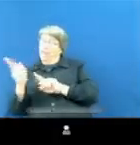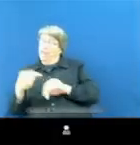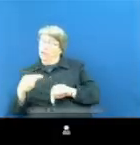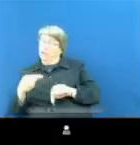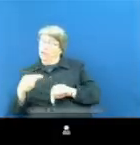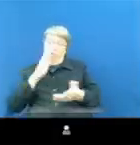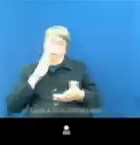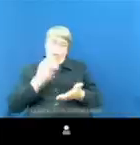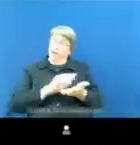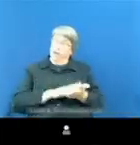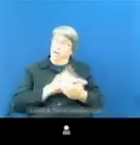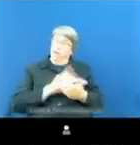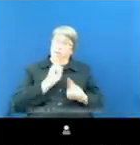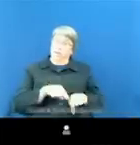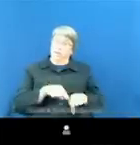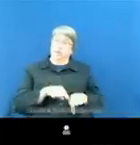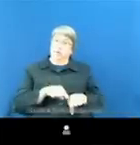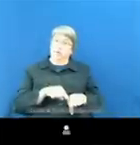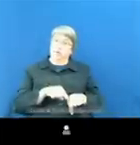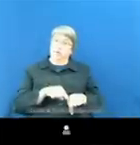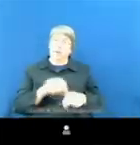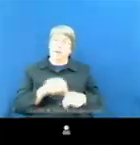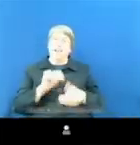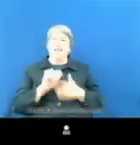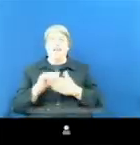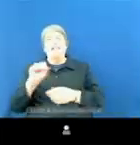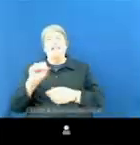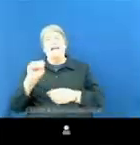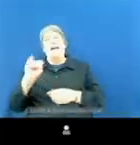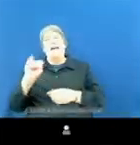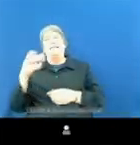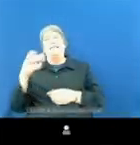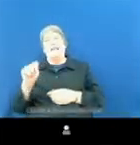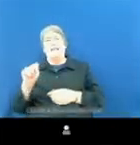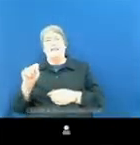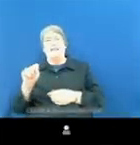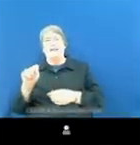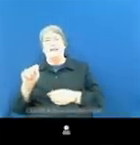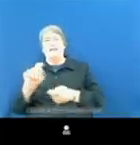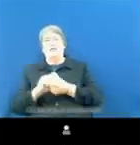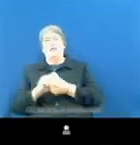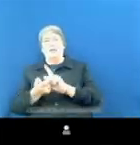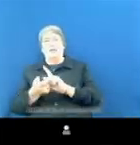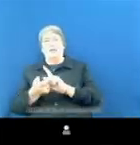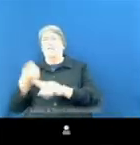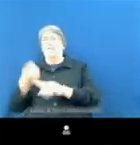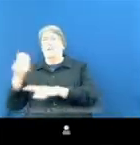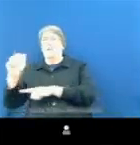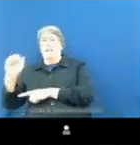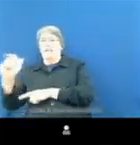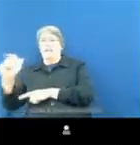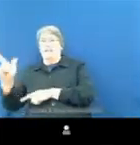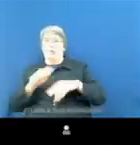translation going from ASL to English. That's clear.